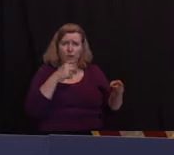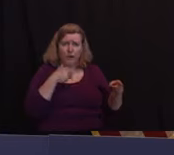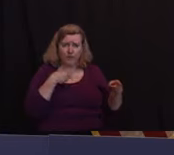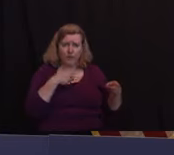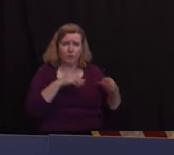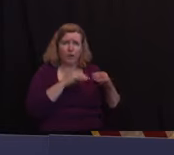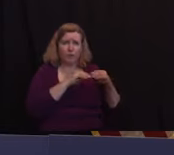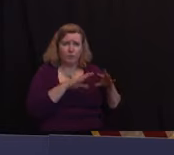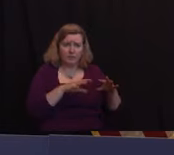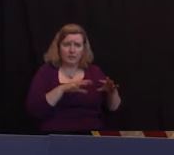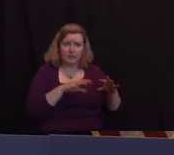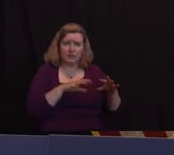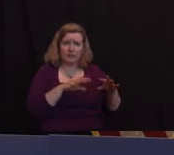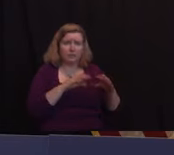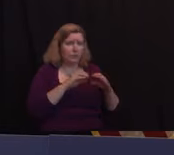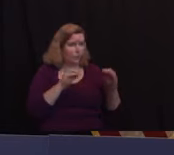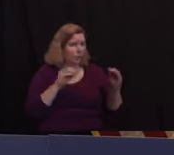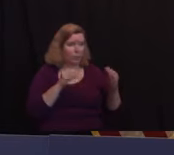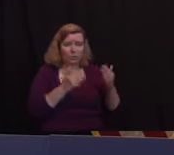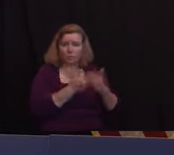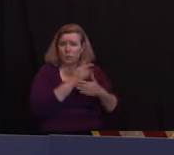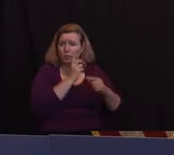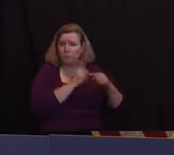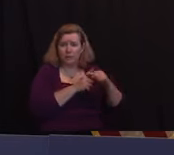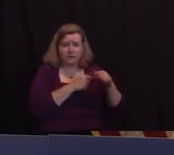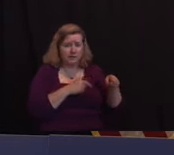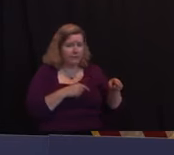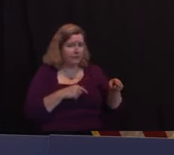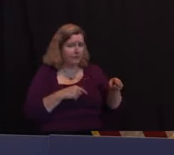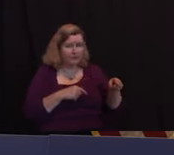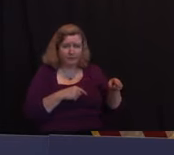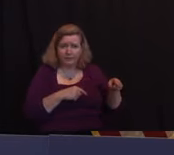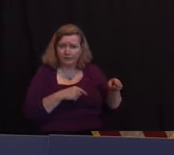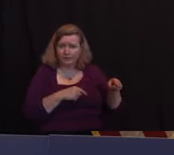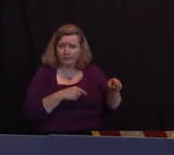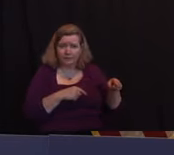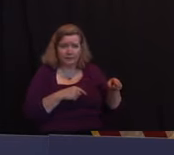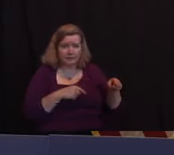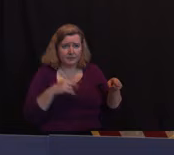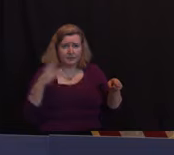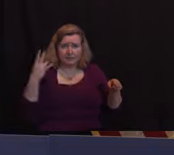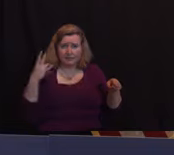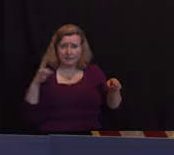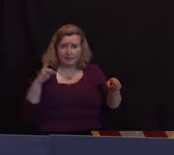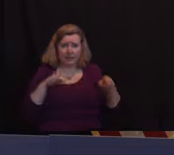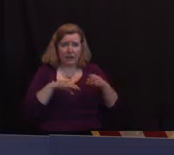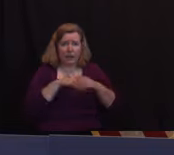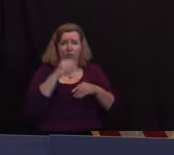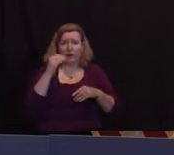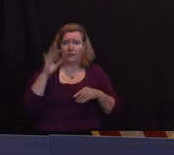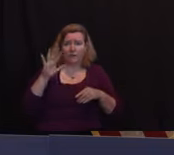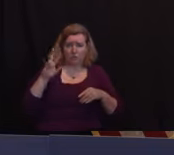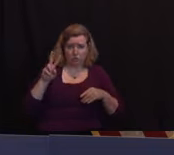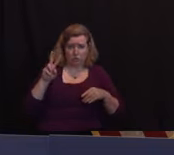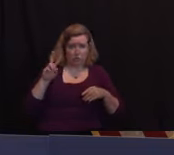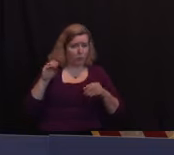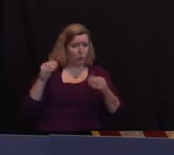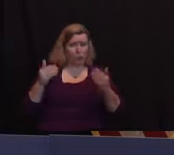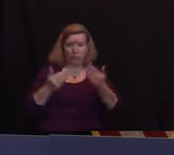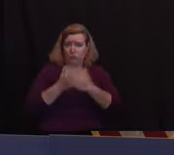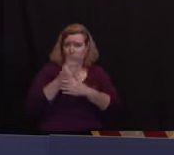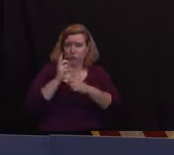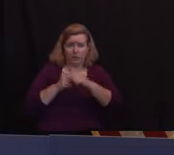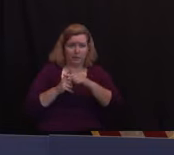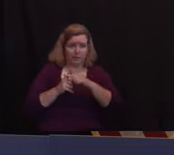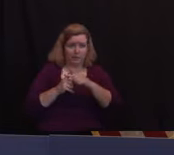no cases. So 17 of the 52 have no active cases. And what that means